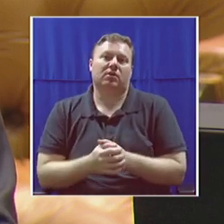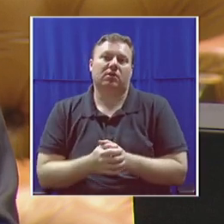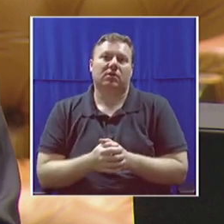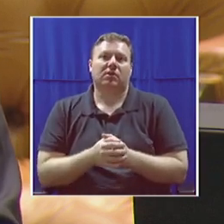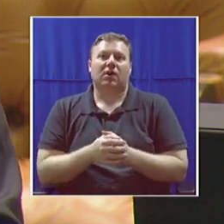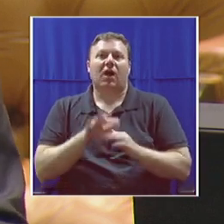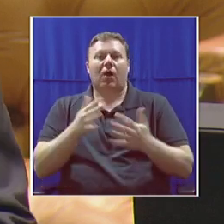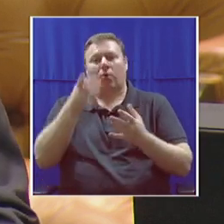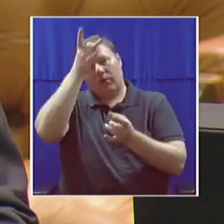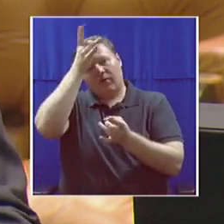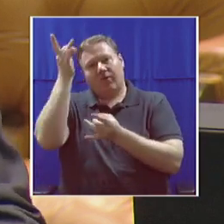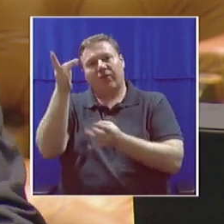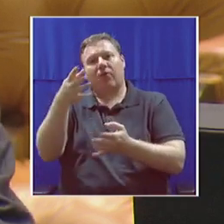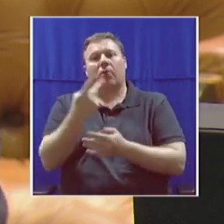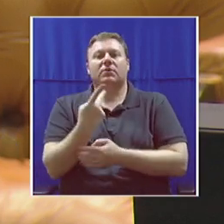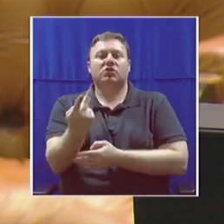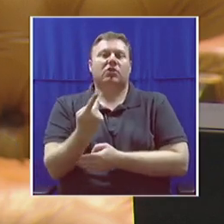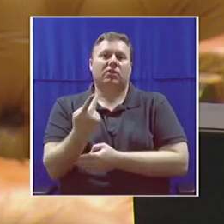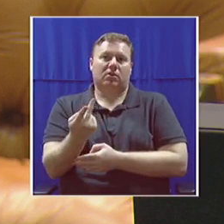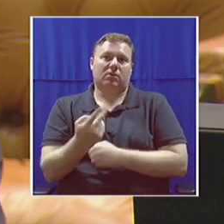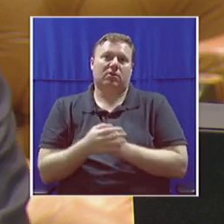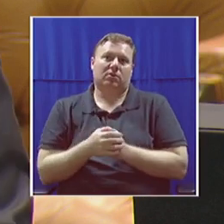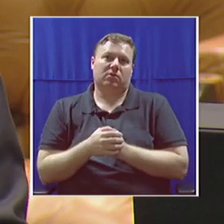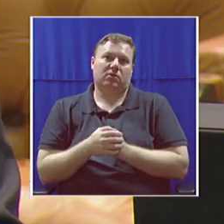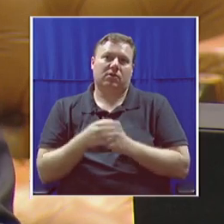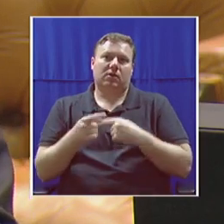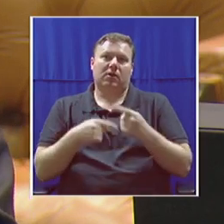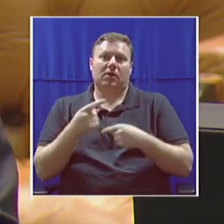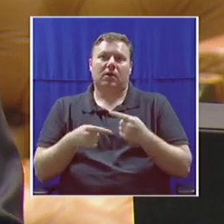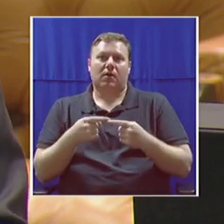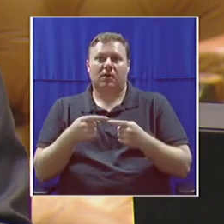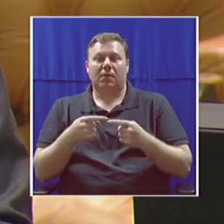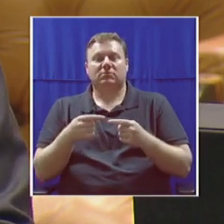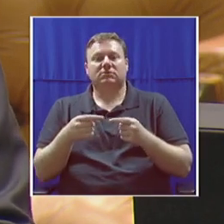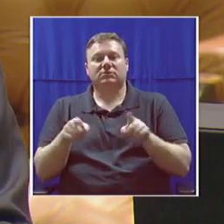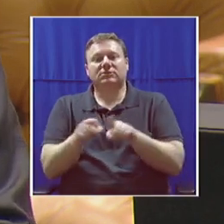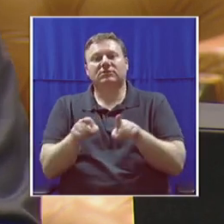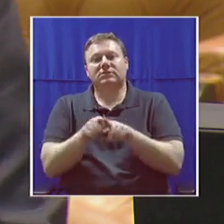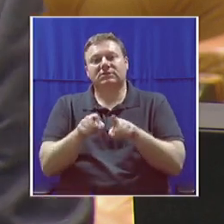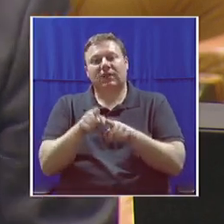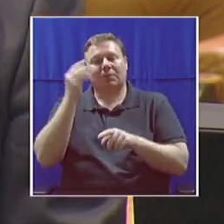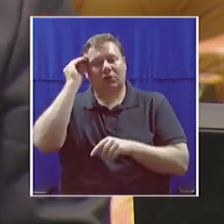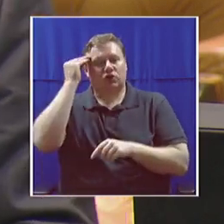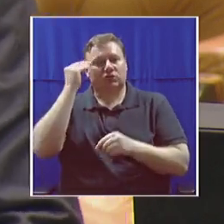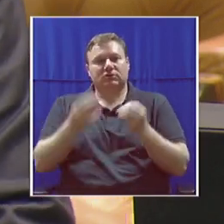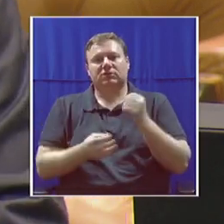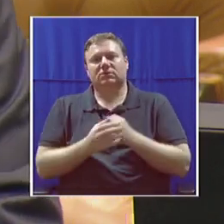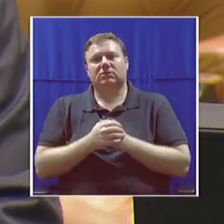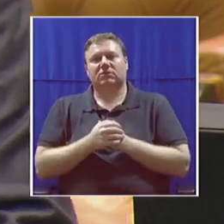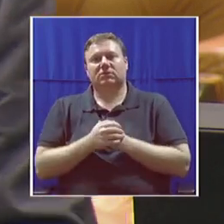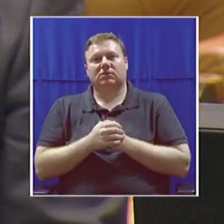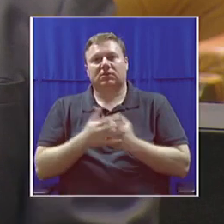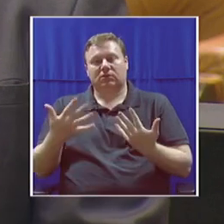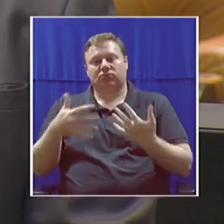one another of and Consulting one another on matters of common interest coordinating our actions and